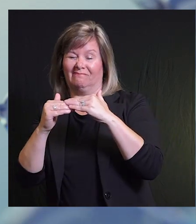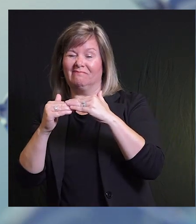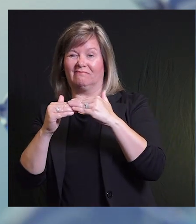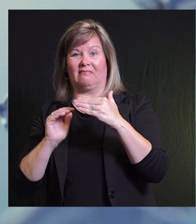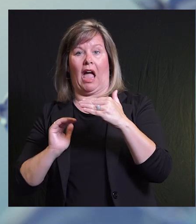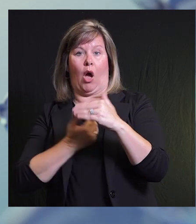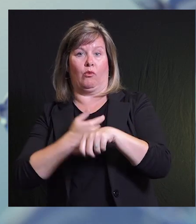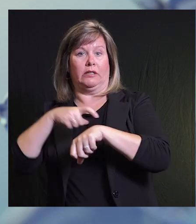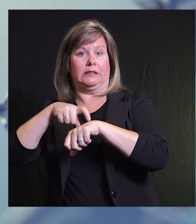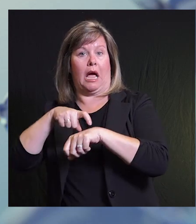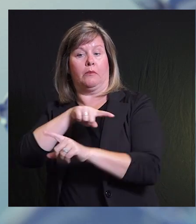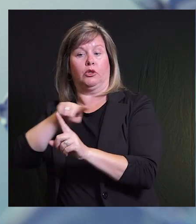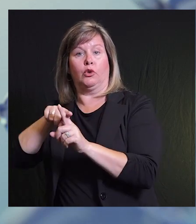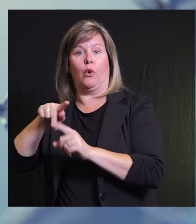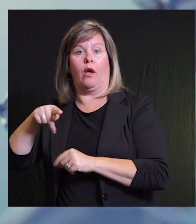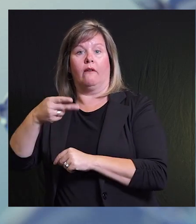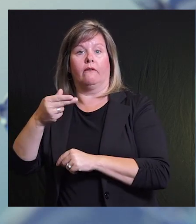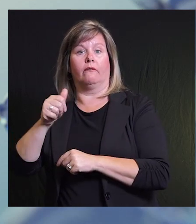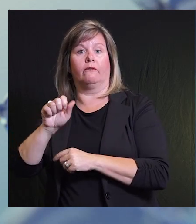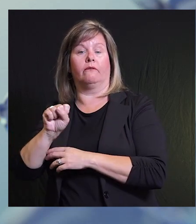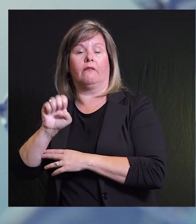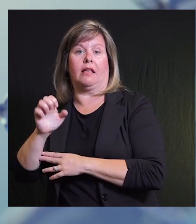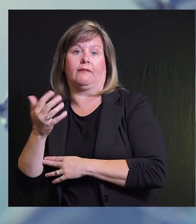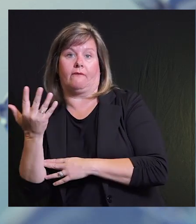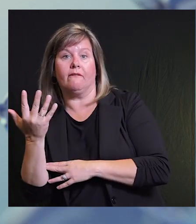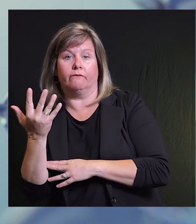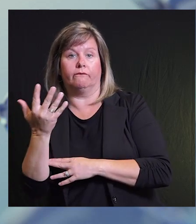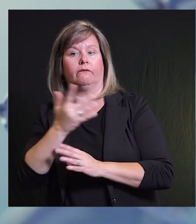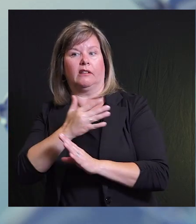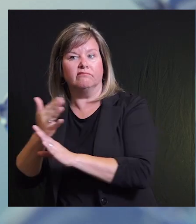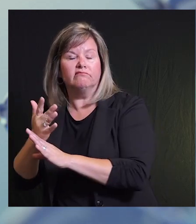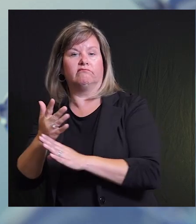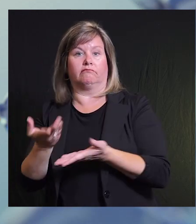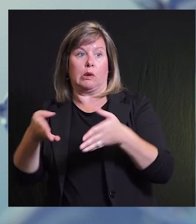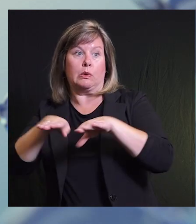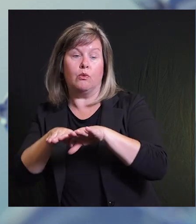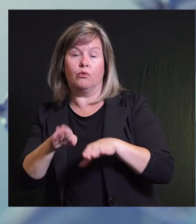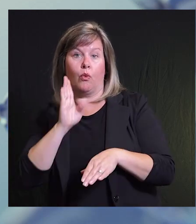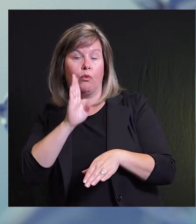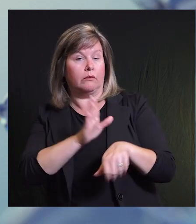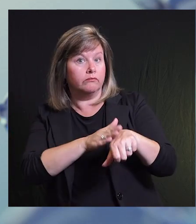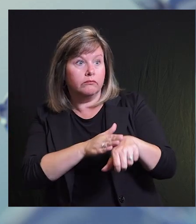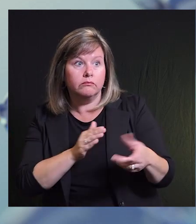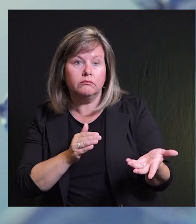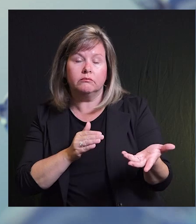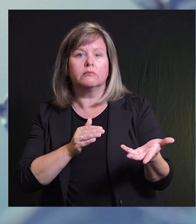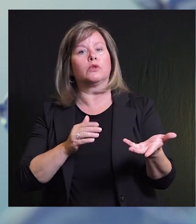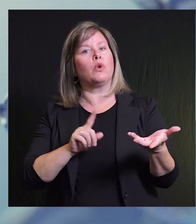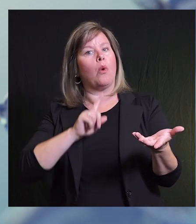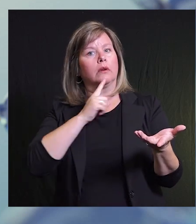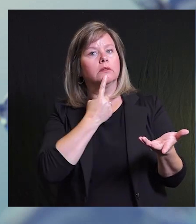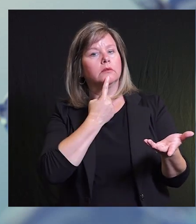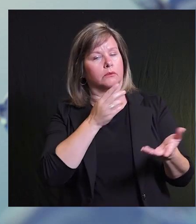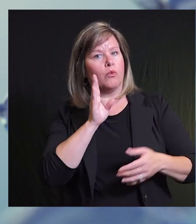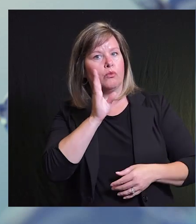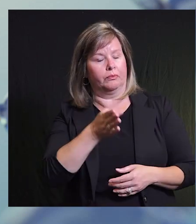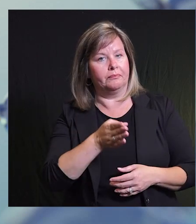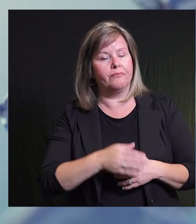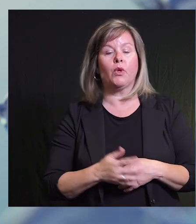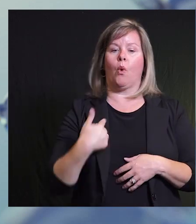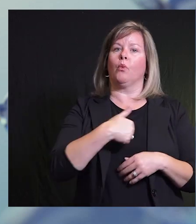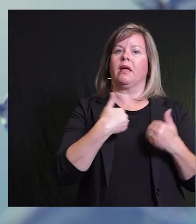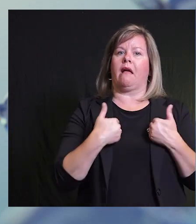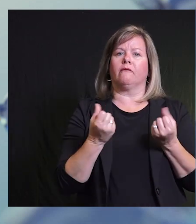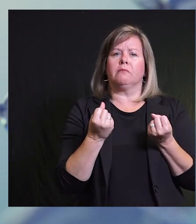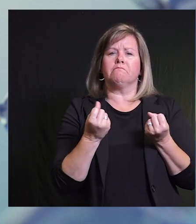to the point in which our region enters phase 5 of the My Safe Start plan. So we do take this very seriously. And we know we have a